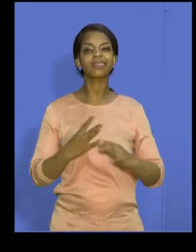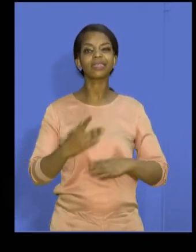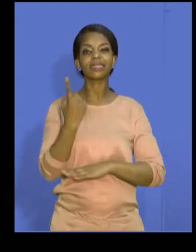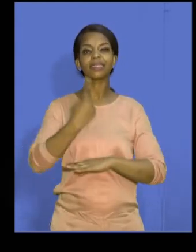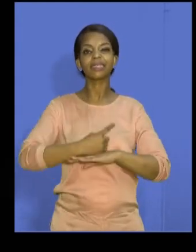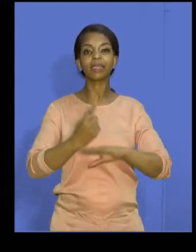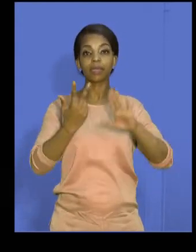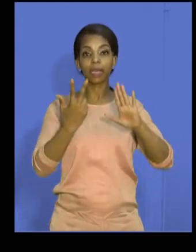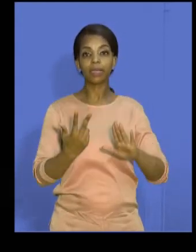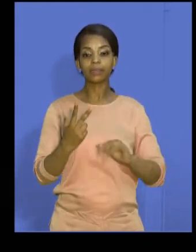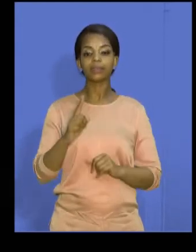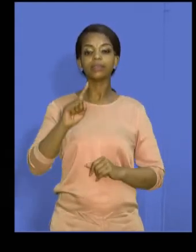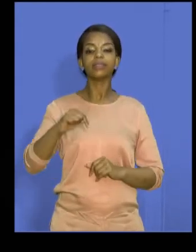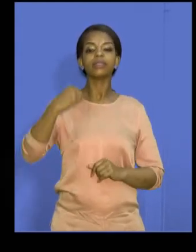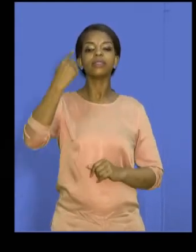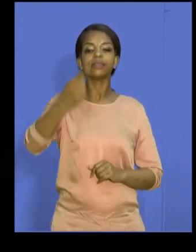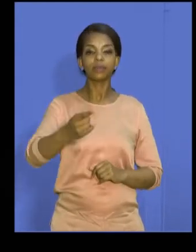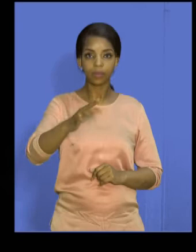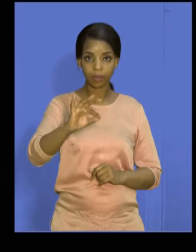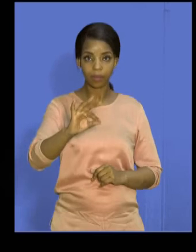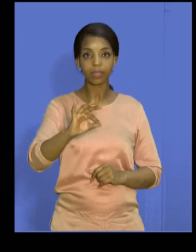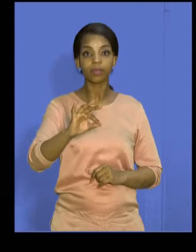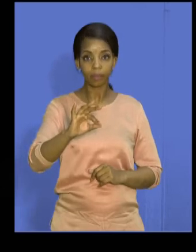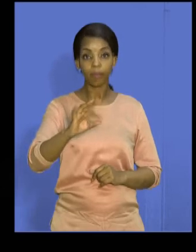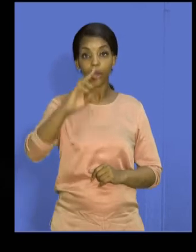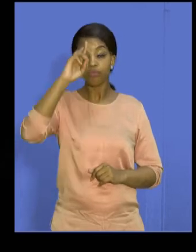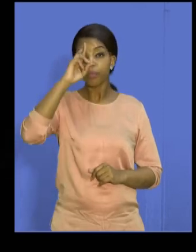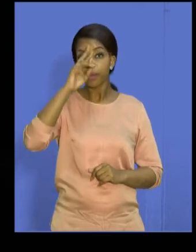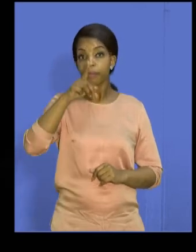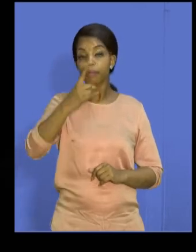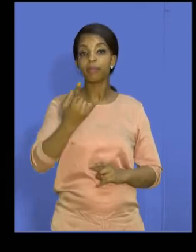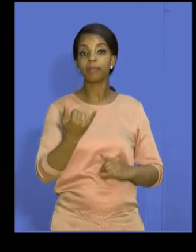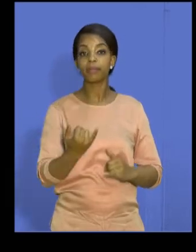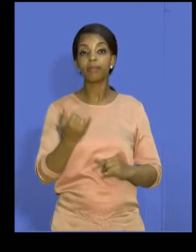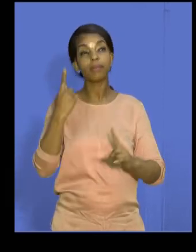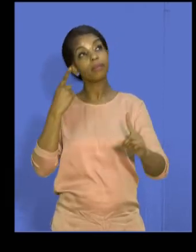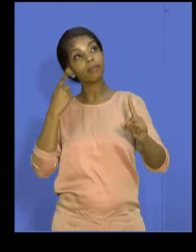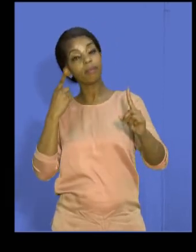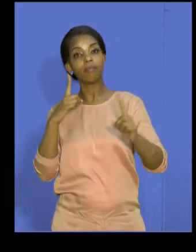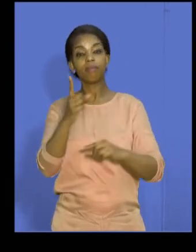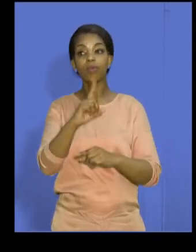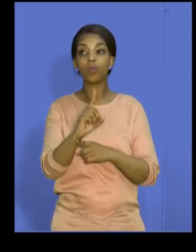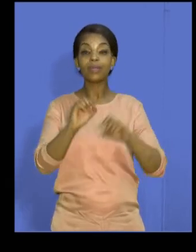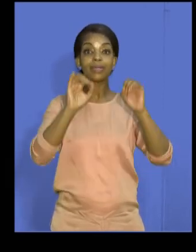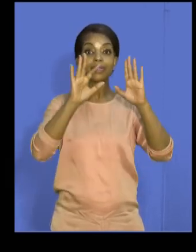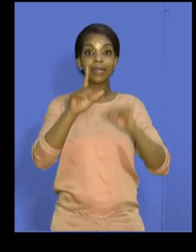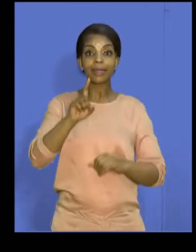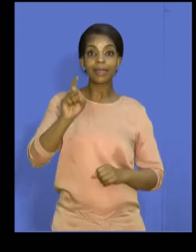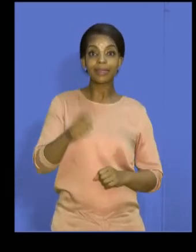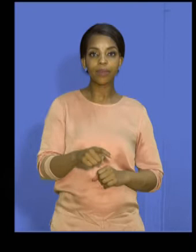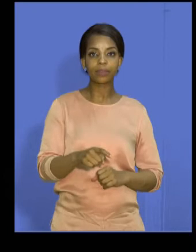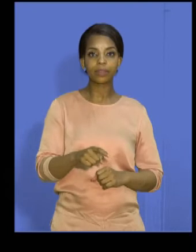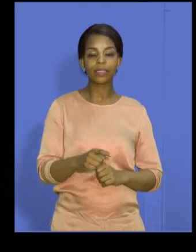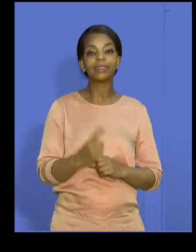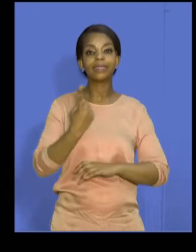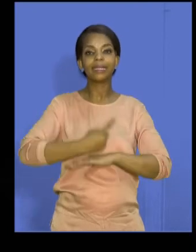5,000. Remember, the goal is to get to 10,000 steps a day for health purposes. On the